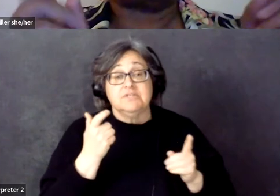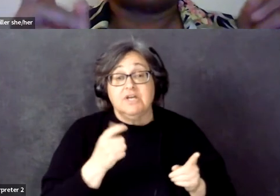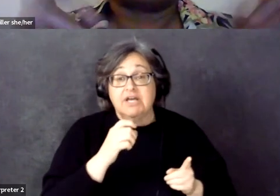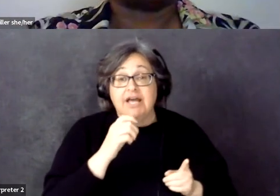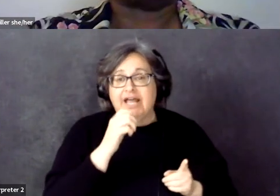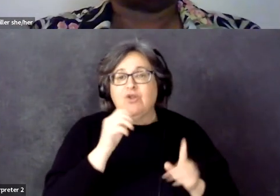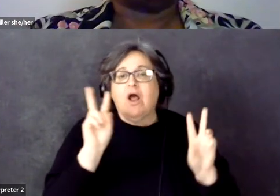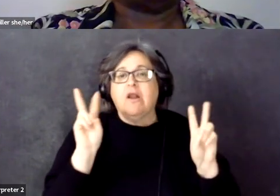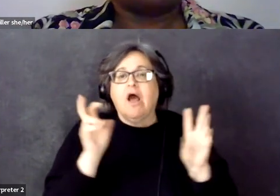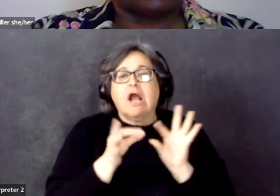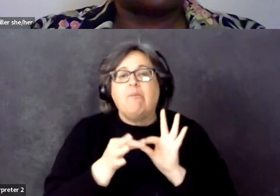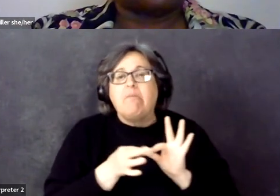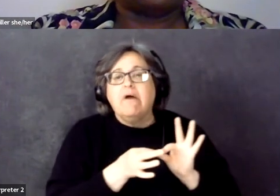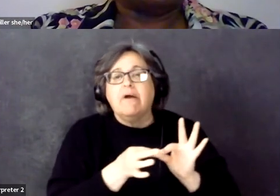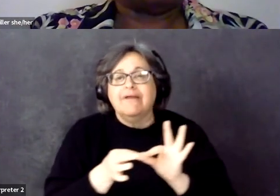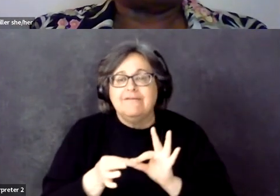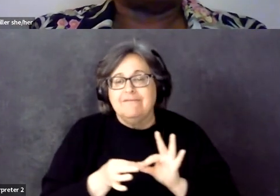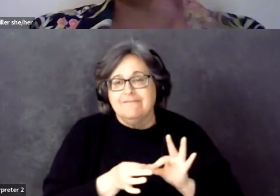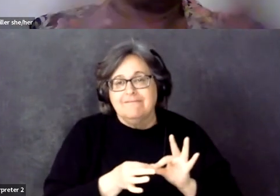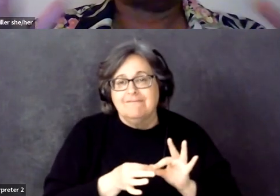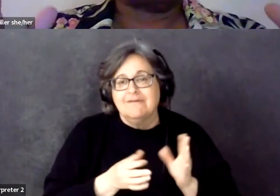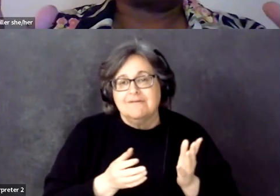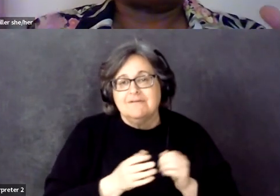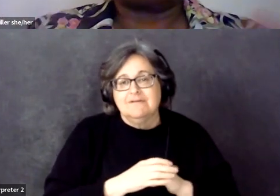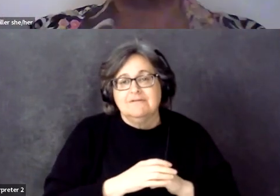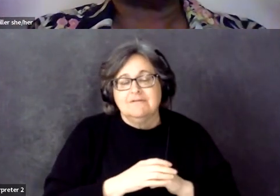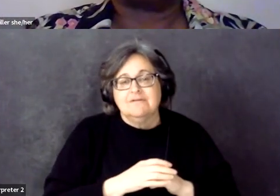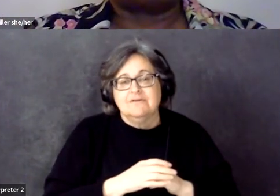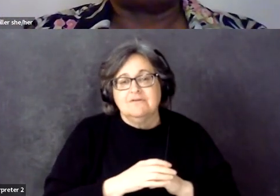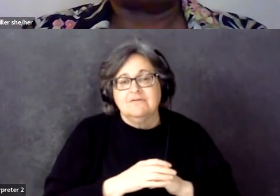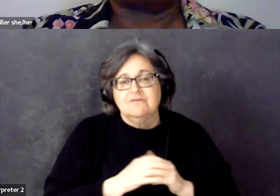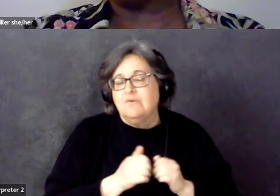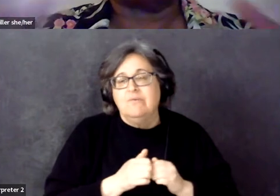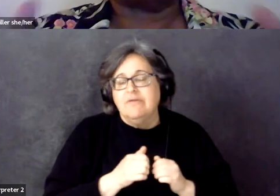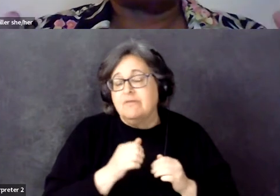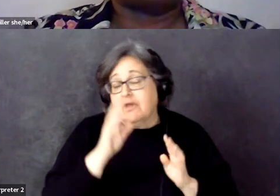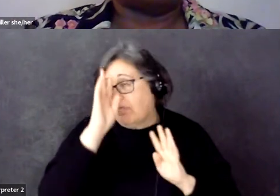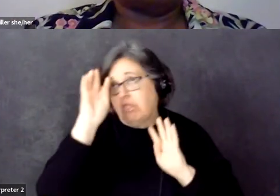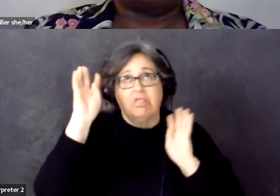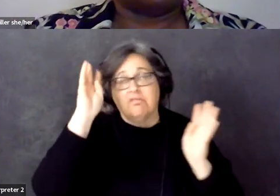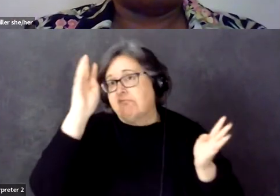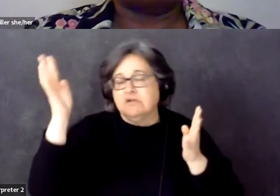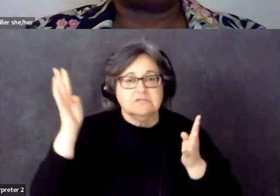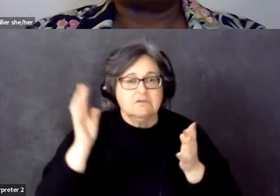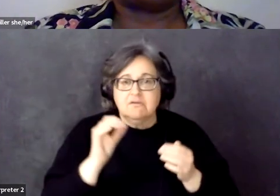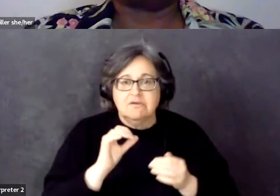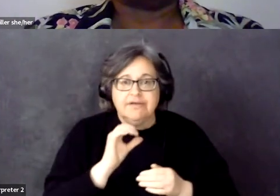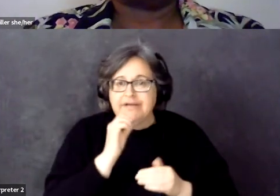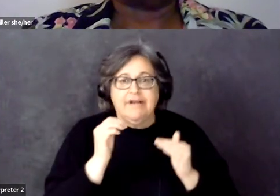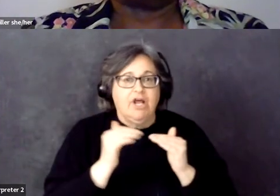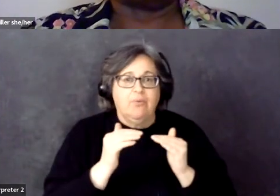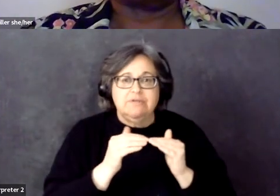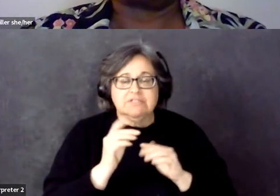being compliant with a farcical and unreasonable